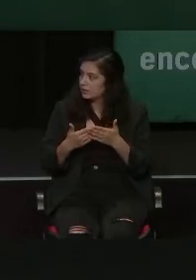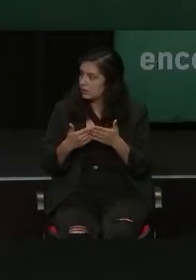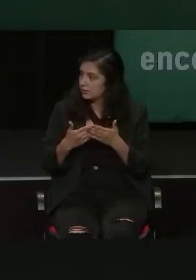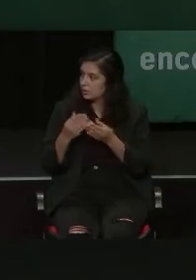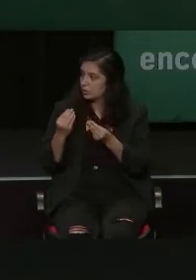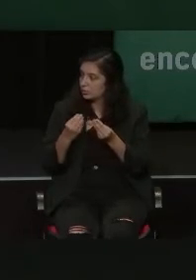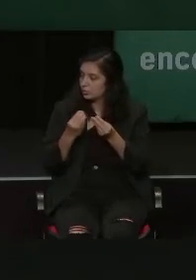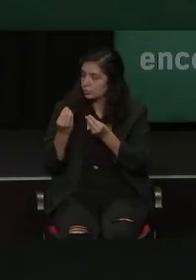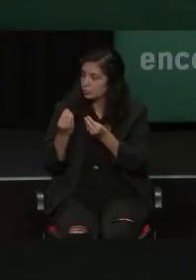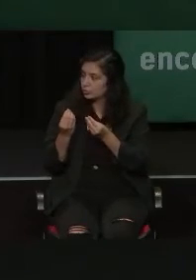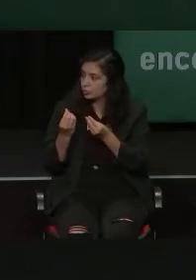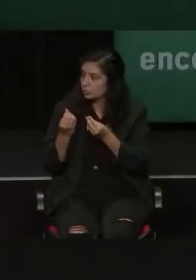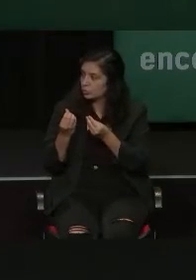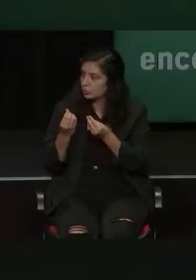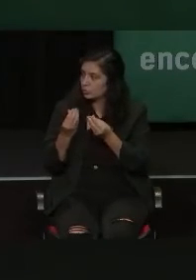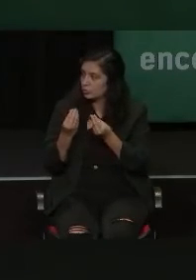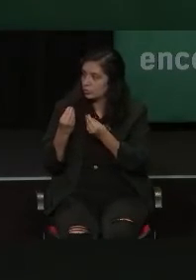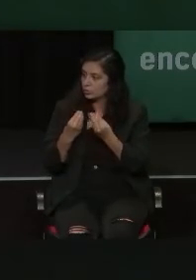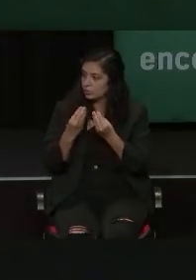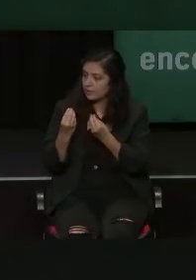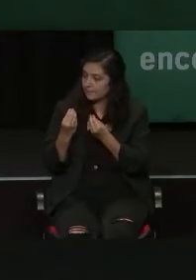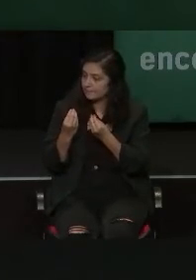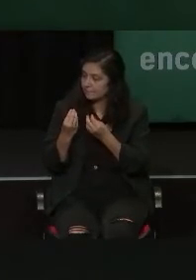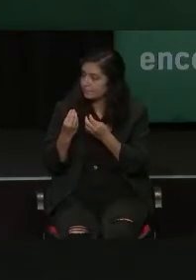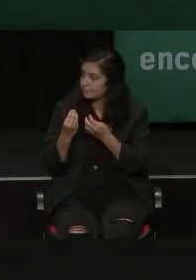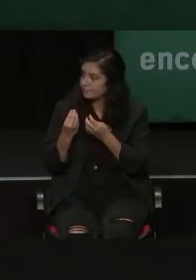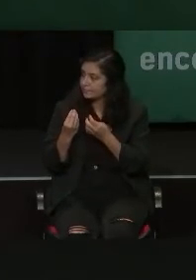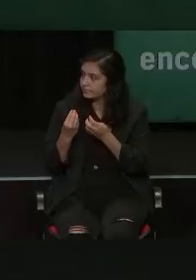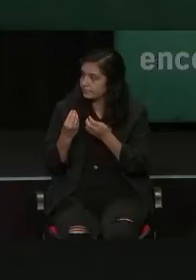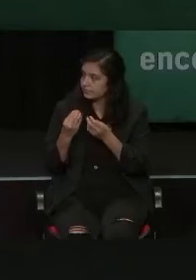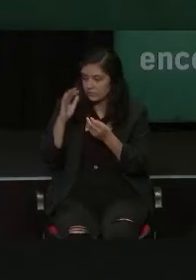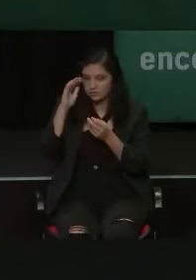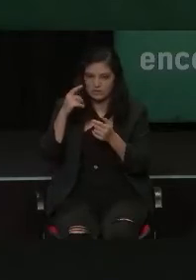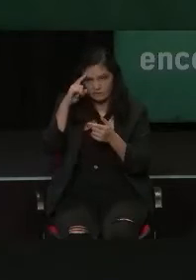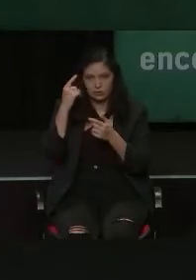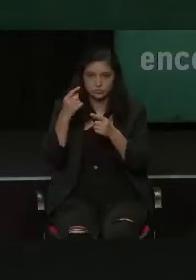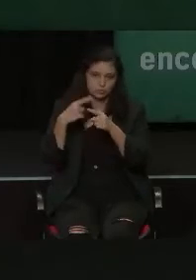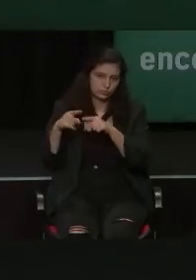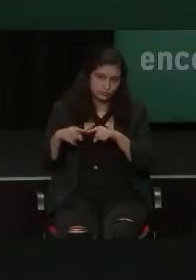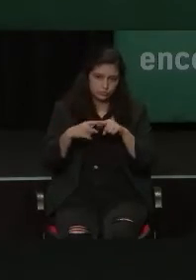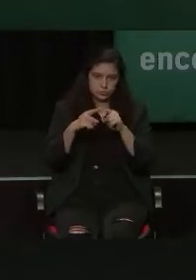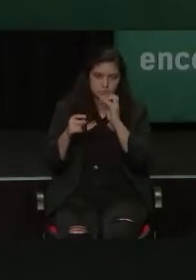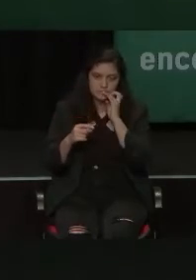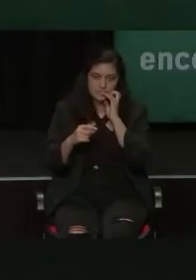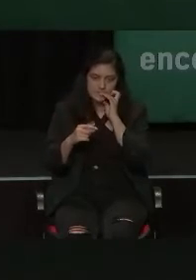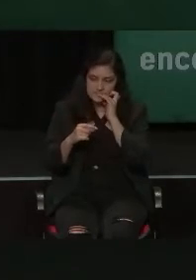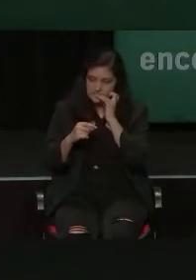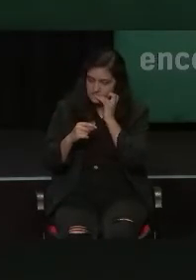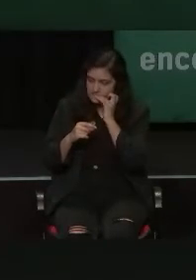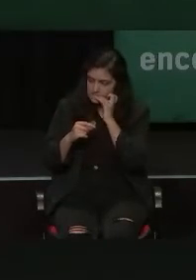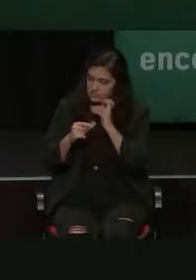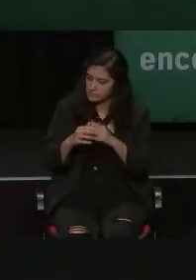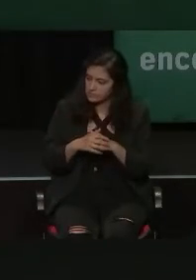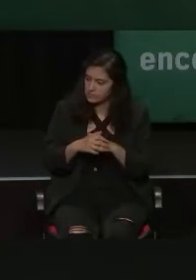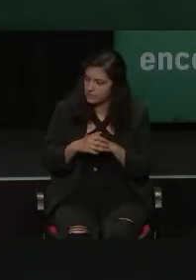lot of tem sido difficulties. muito difícil. So, in this way,